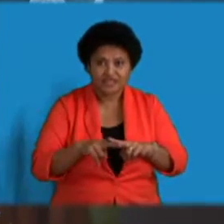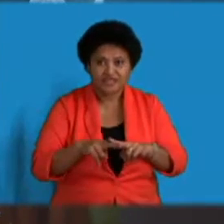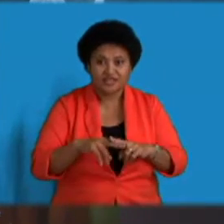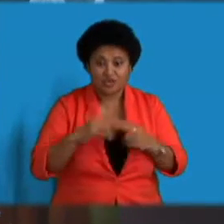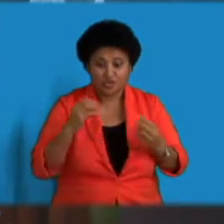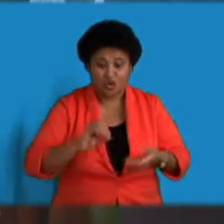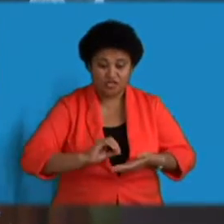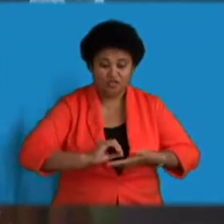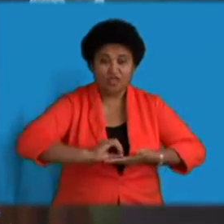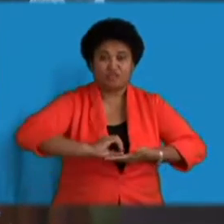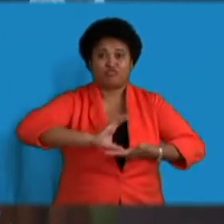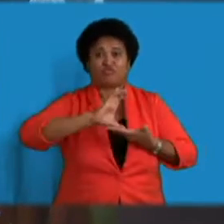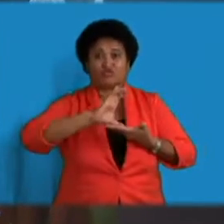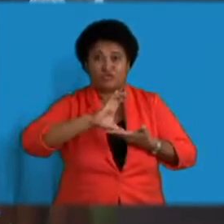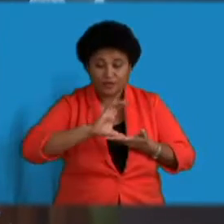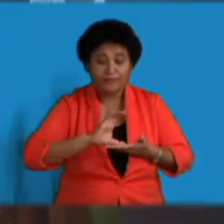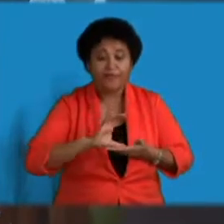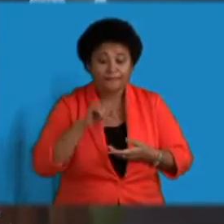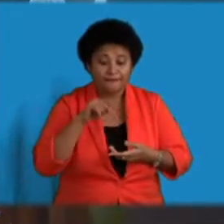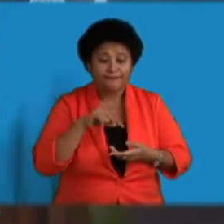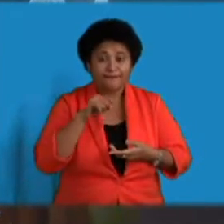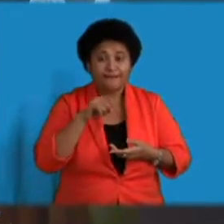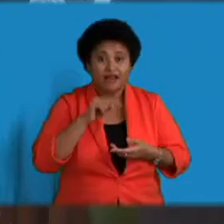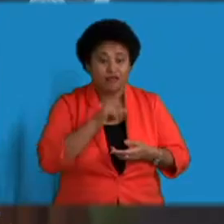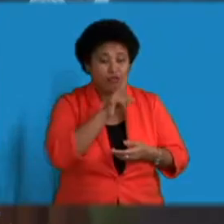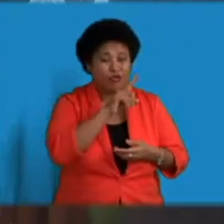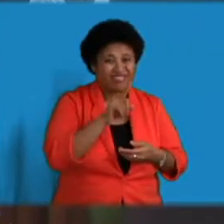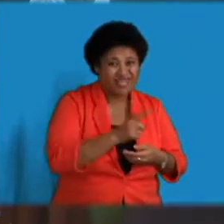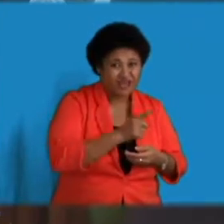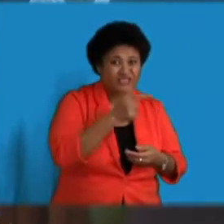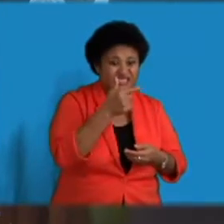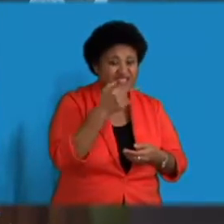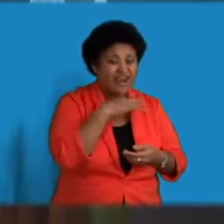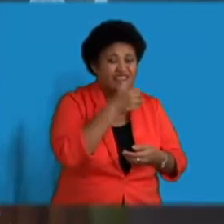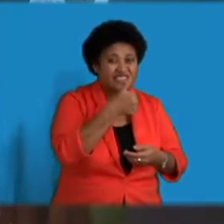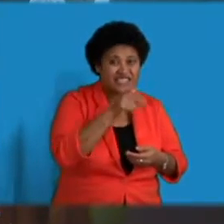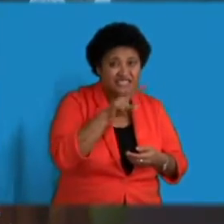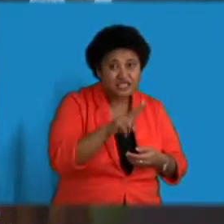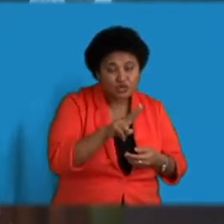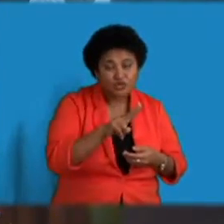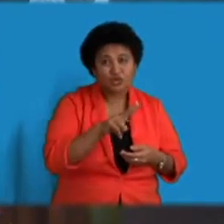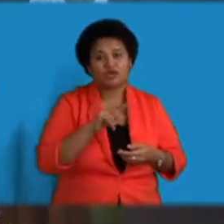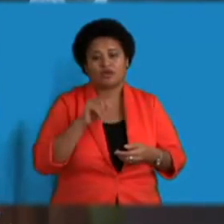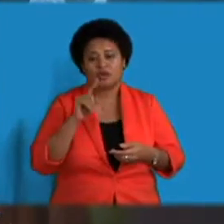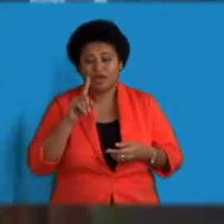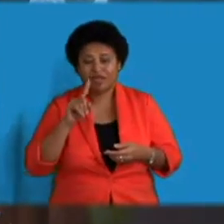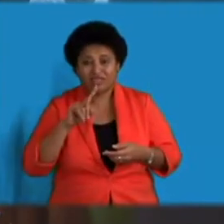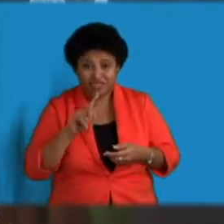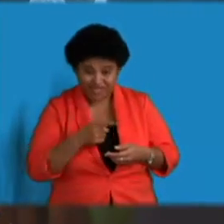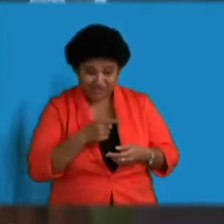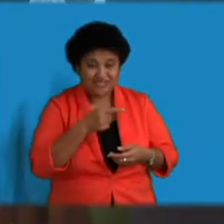jump of acquisition from 1,762